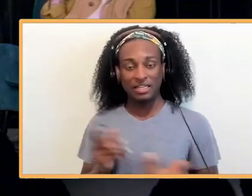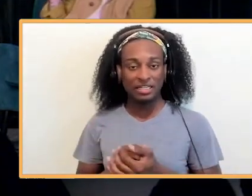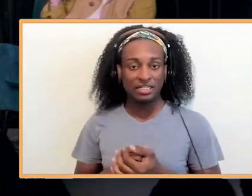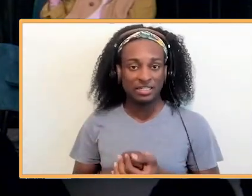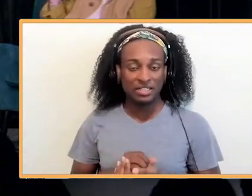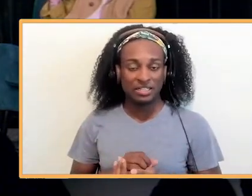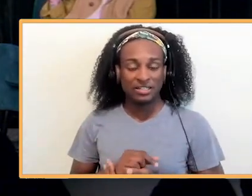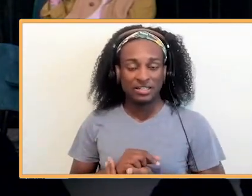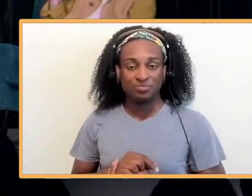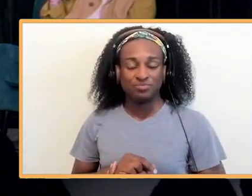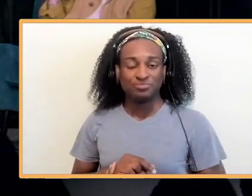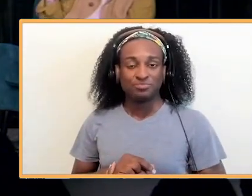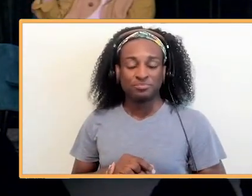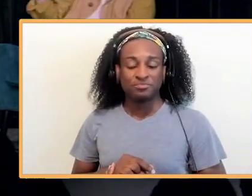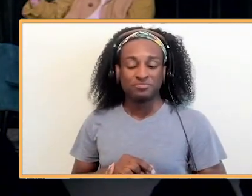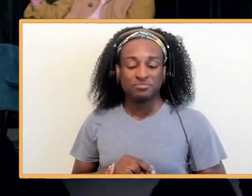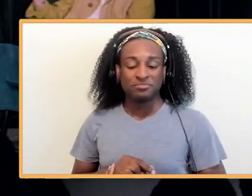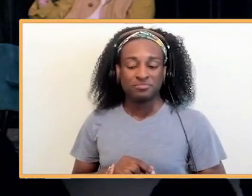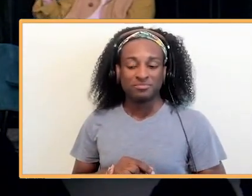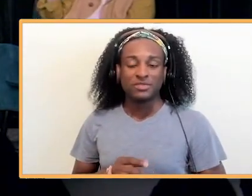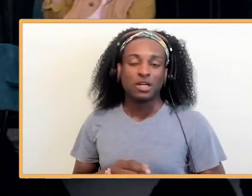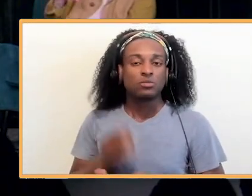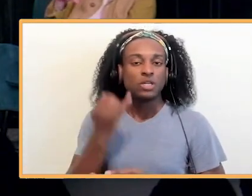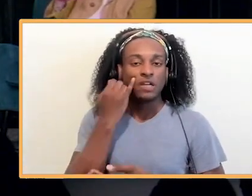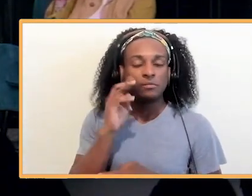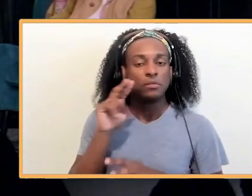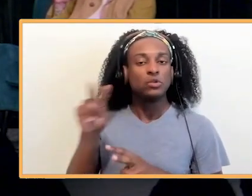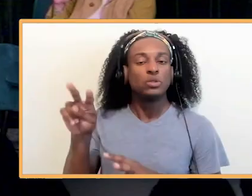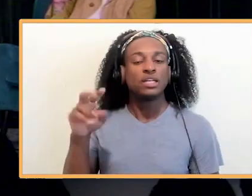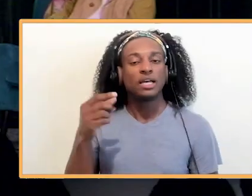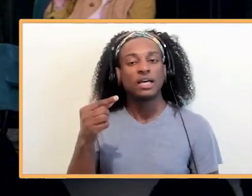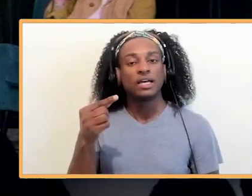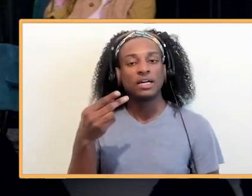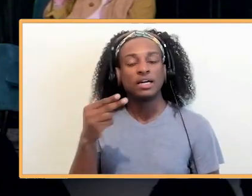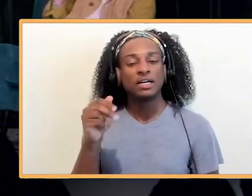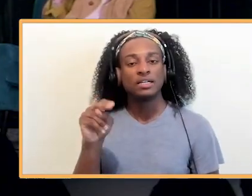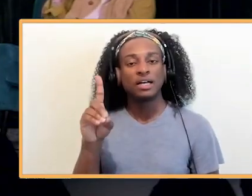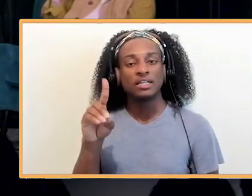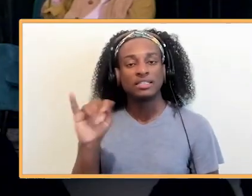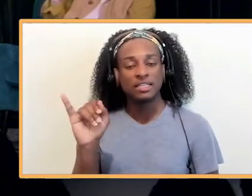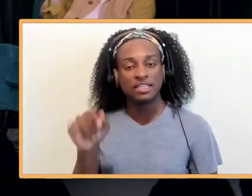there's something about, like if you look at Gandhi, if you look at MLK,